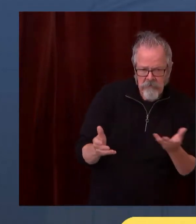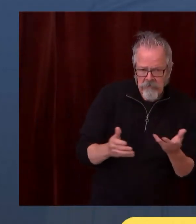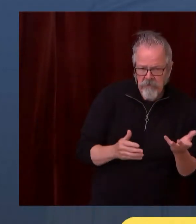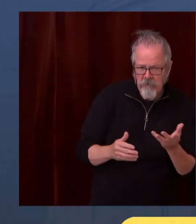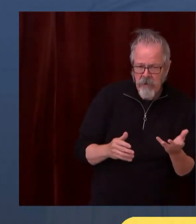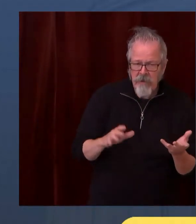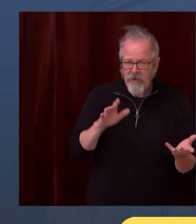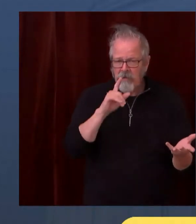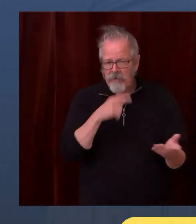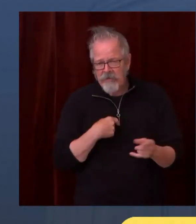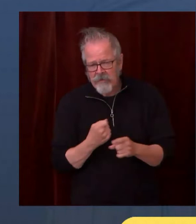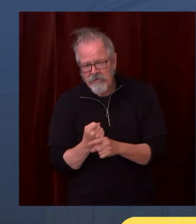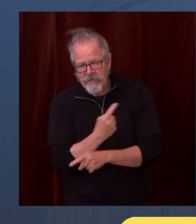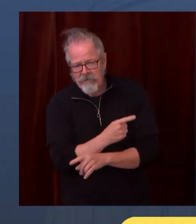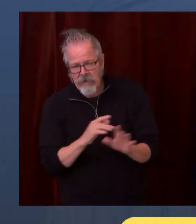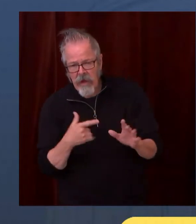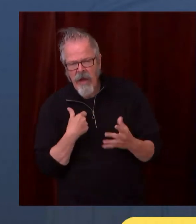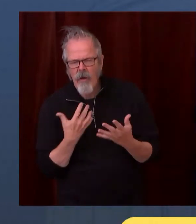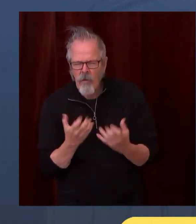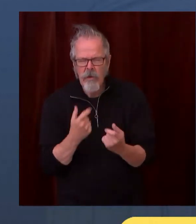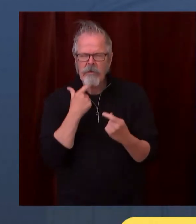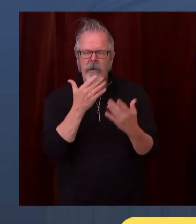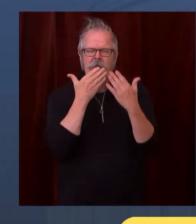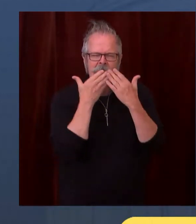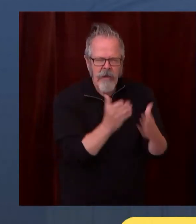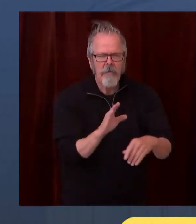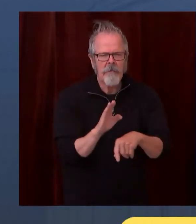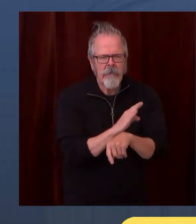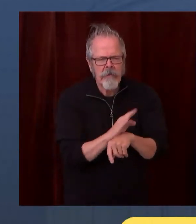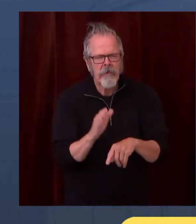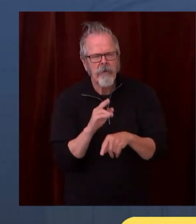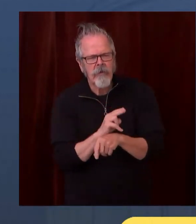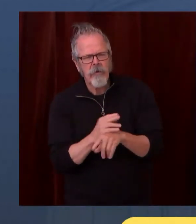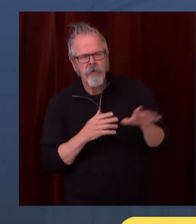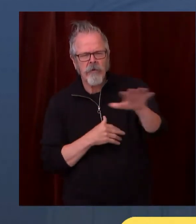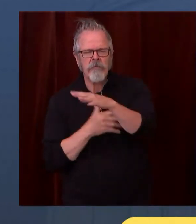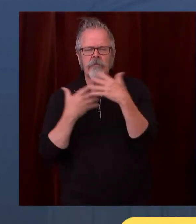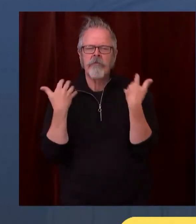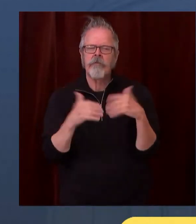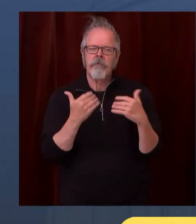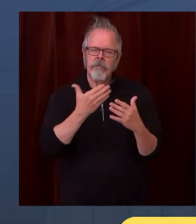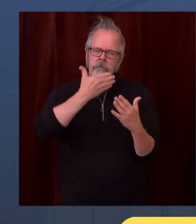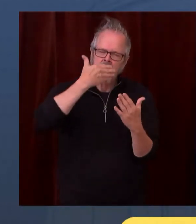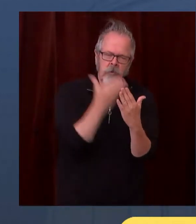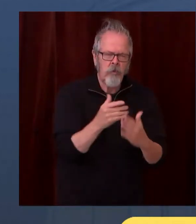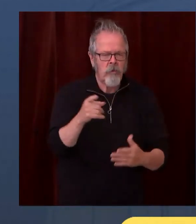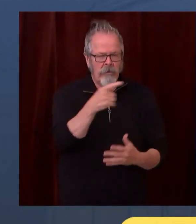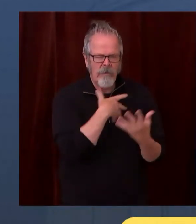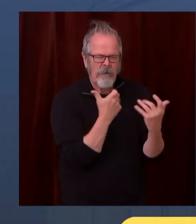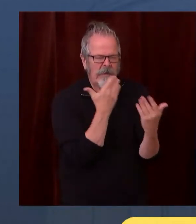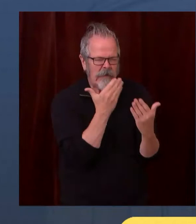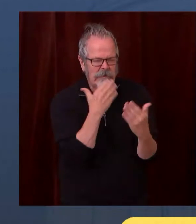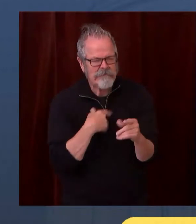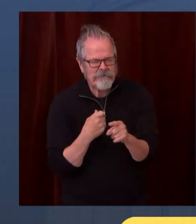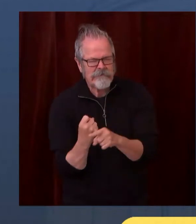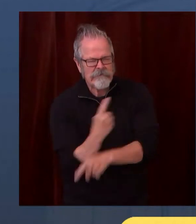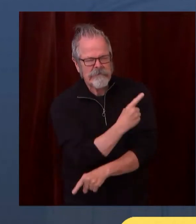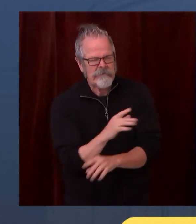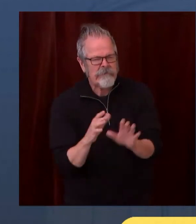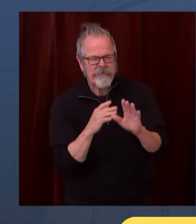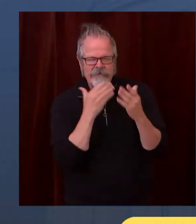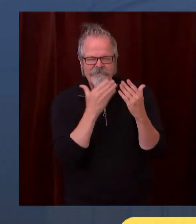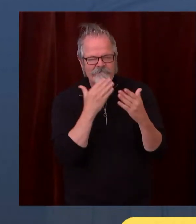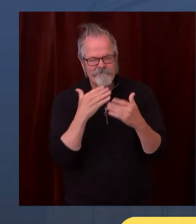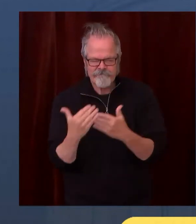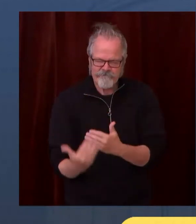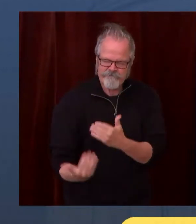tremendously adhering to our order regarding masking, and this is just really good news for the state. We've got numbers